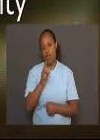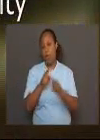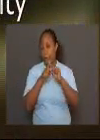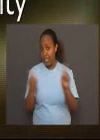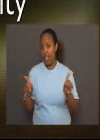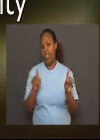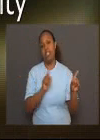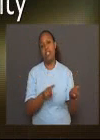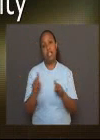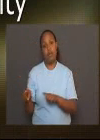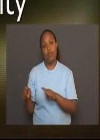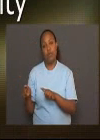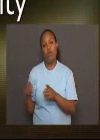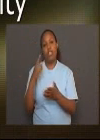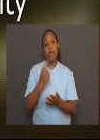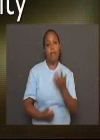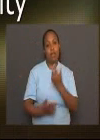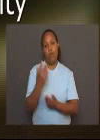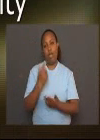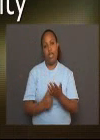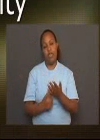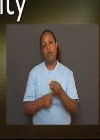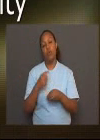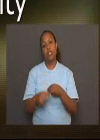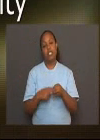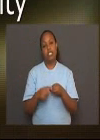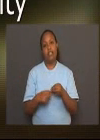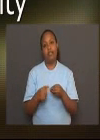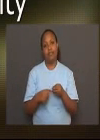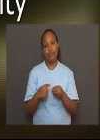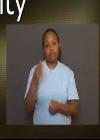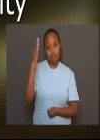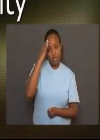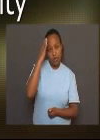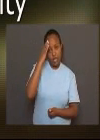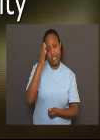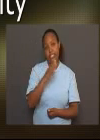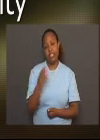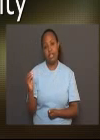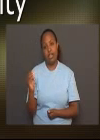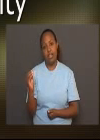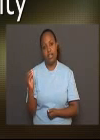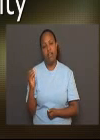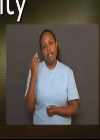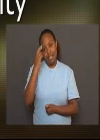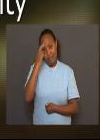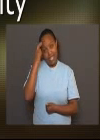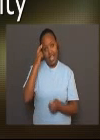Specifically, we will talk about the relationship between knowledge,